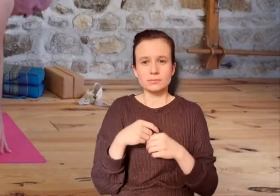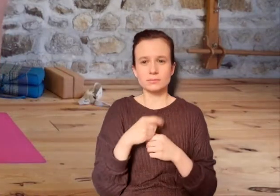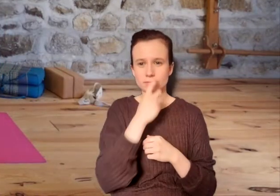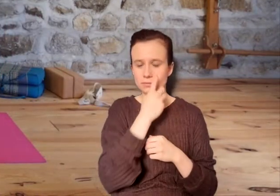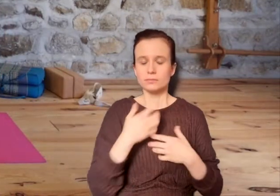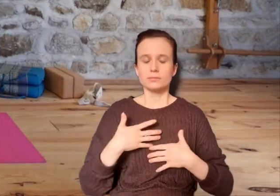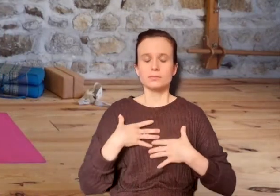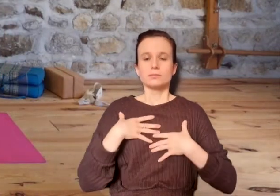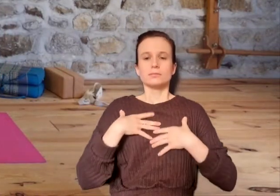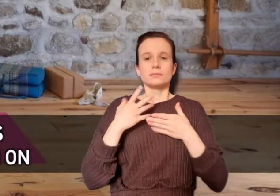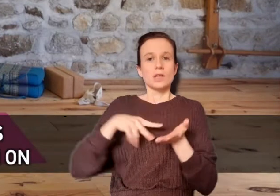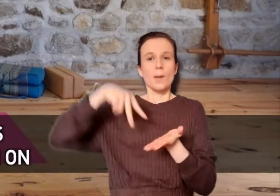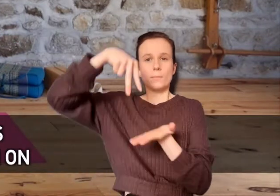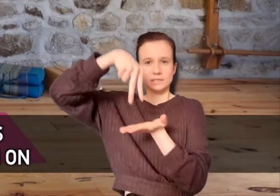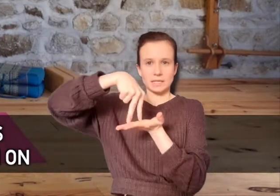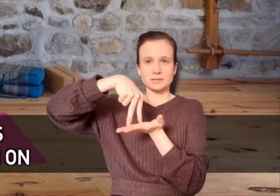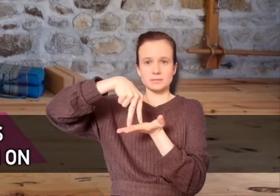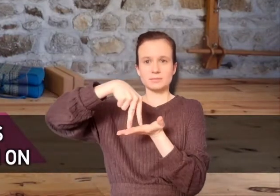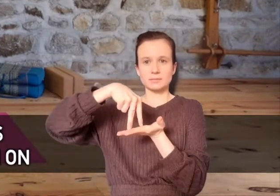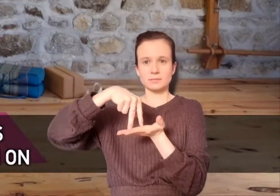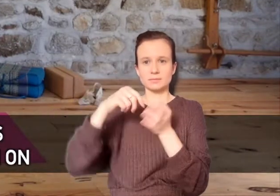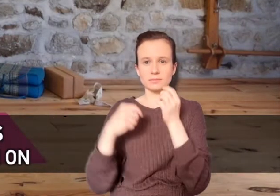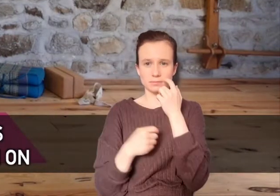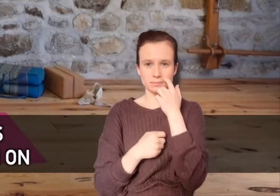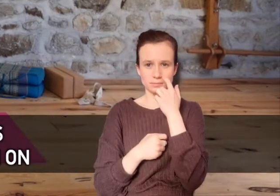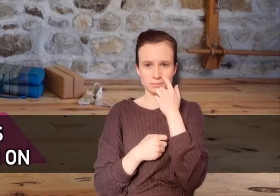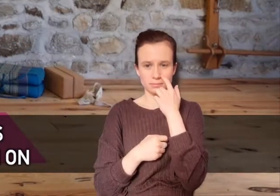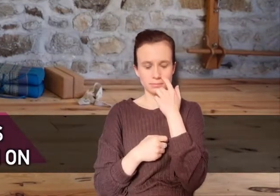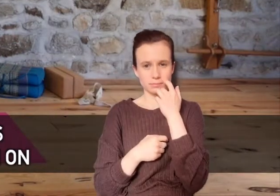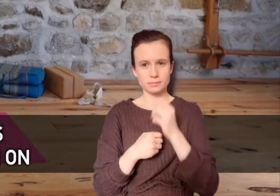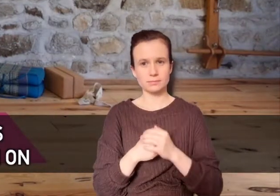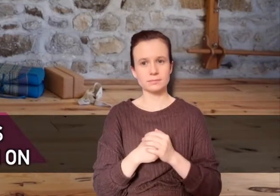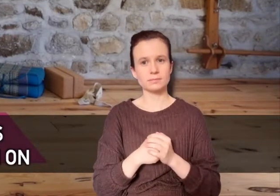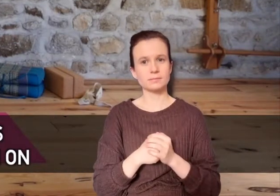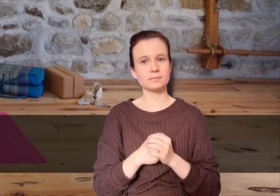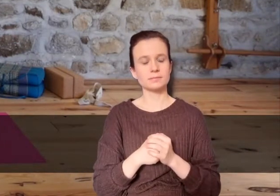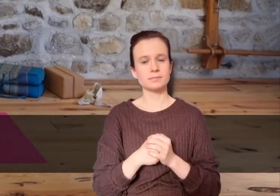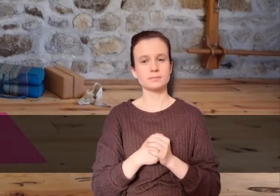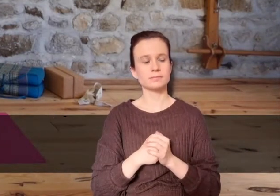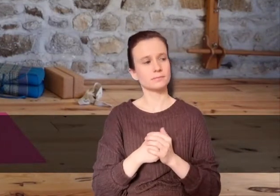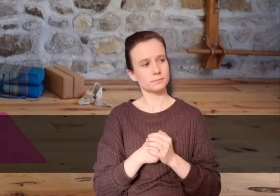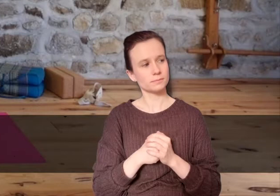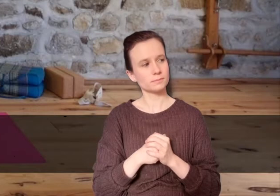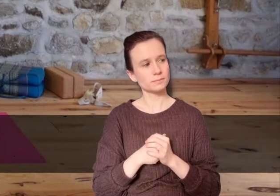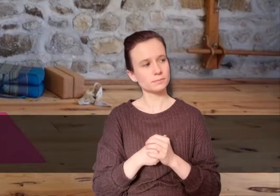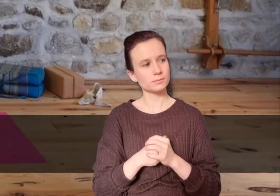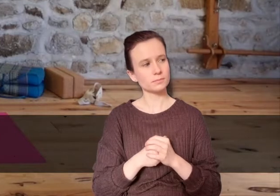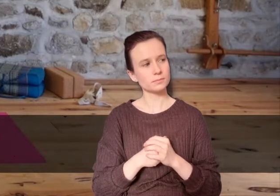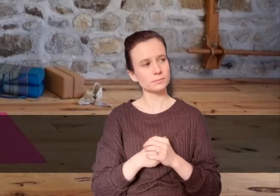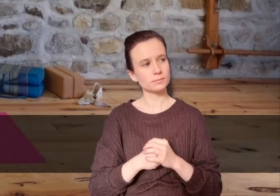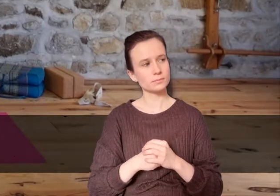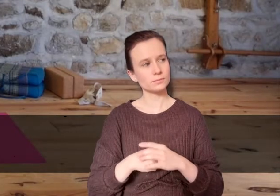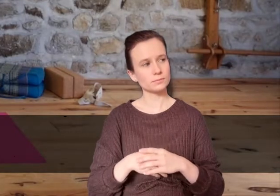Inhale to come all the way back up to standing. We're going to reach our arms up to the ceiling and lower them on the exhale. We're going